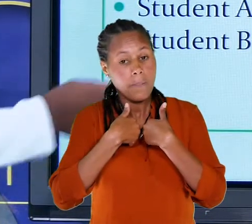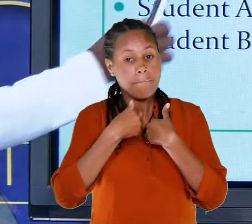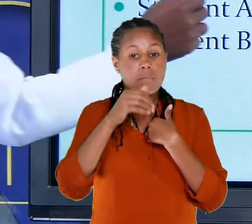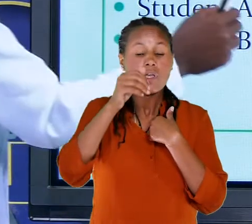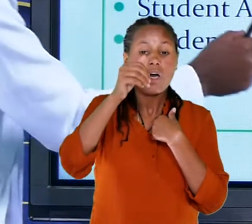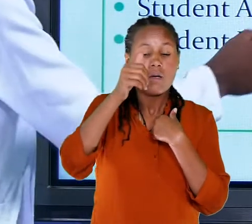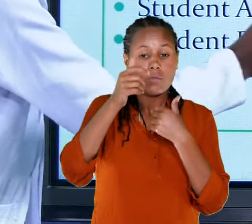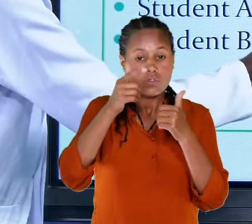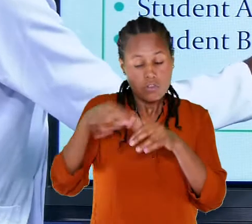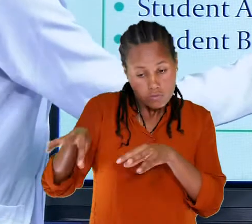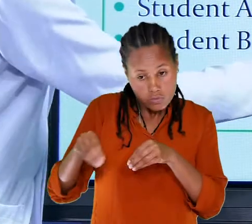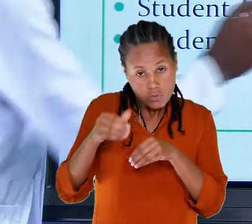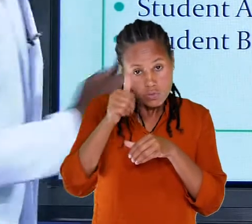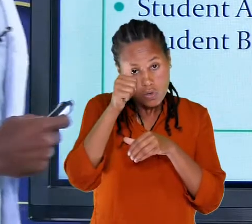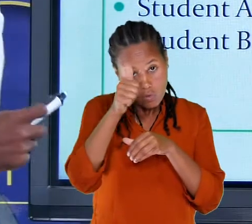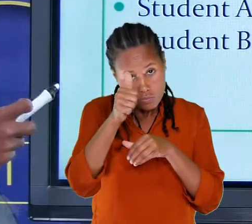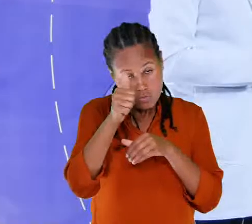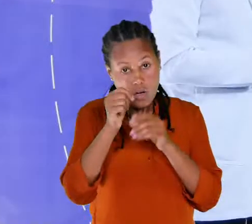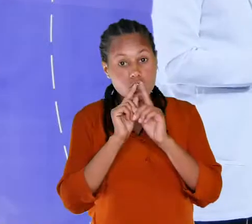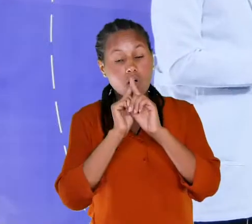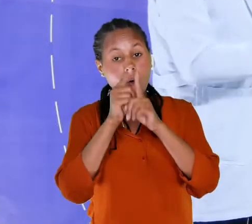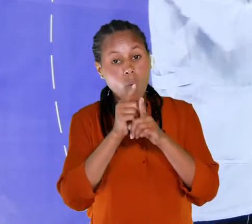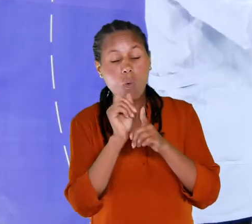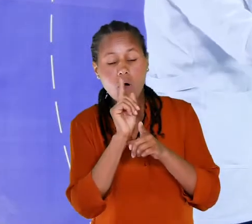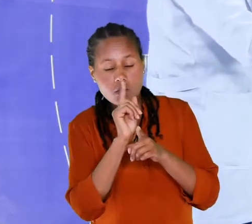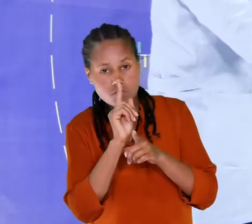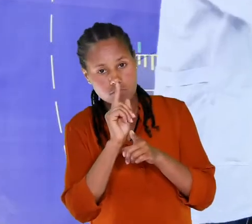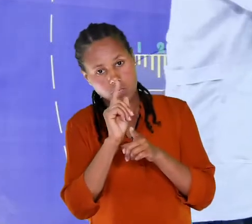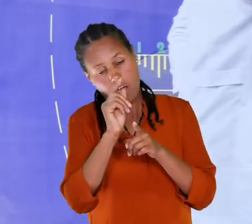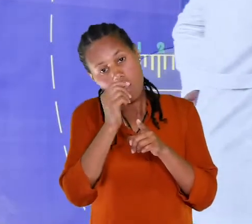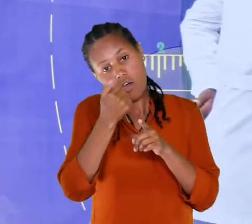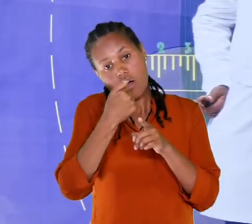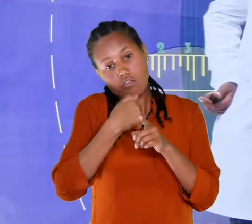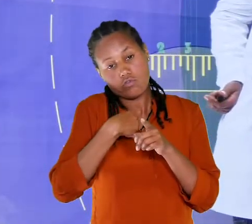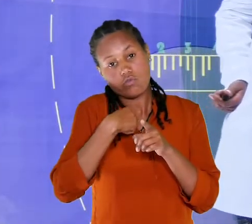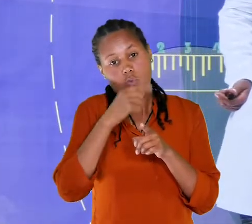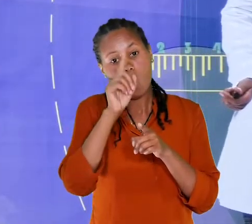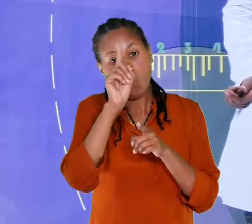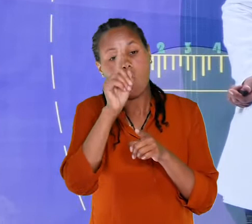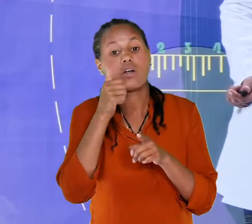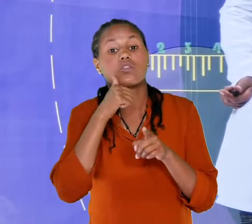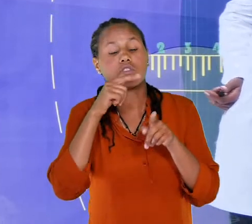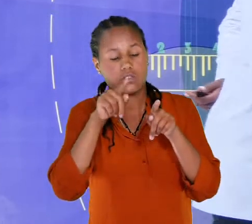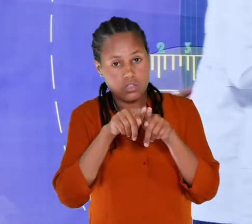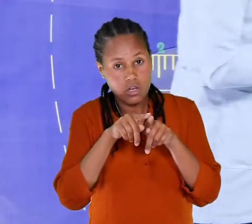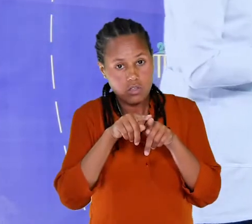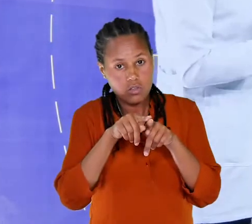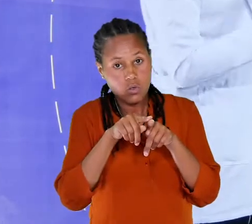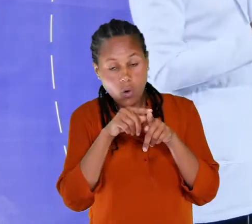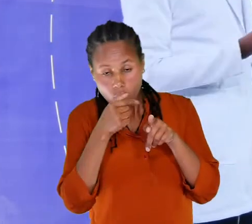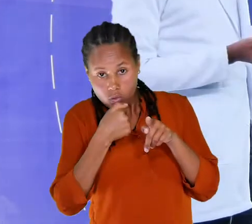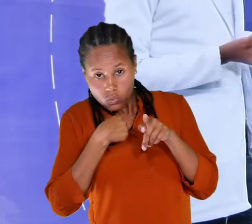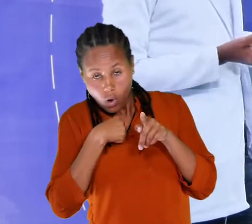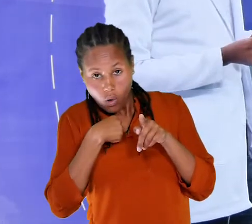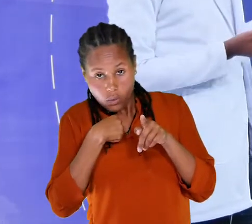here, I have one sister. And then he asked, using how